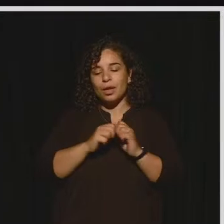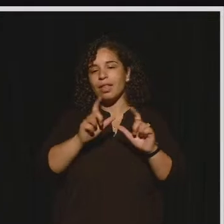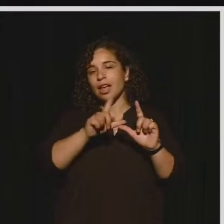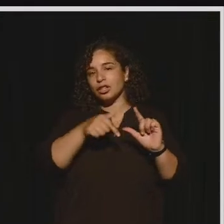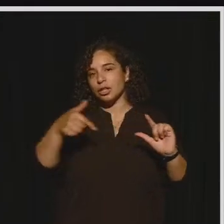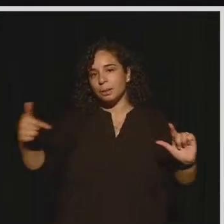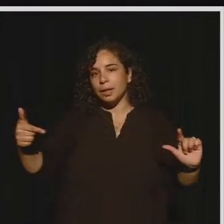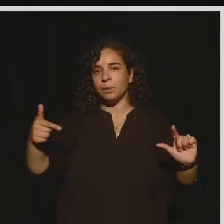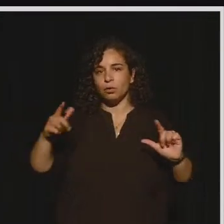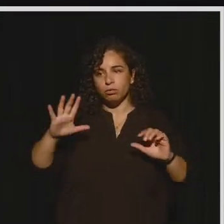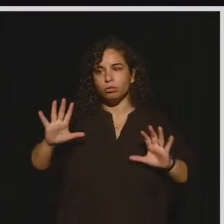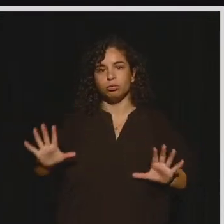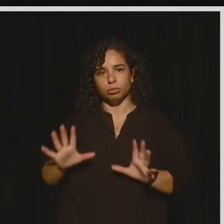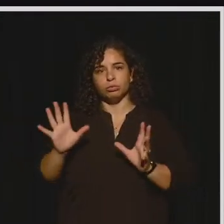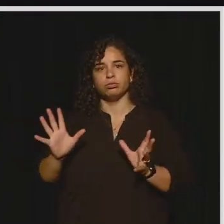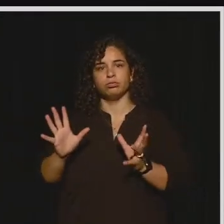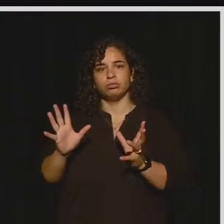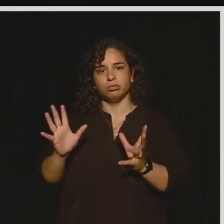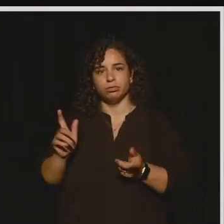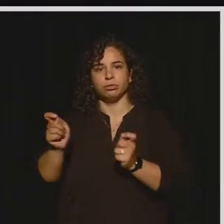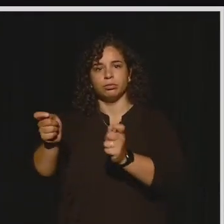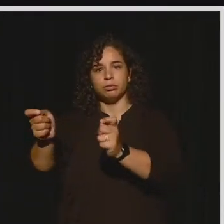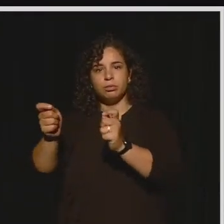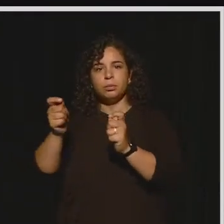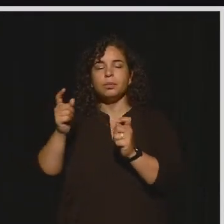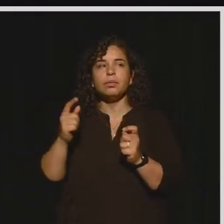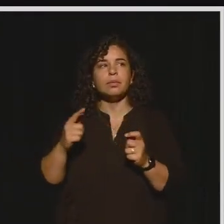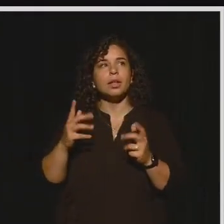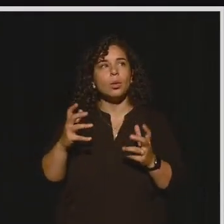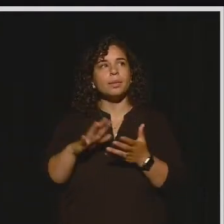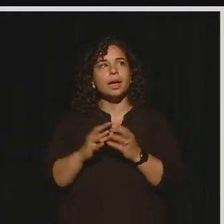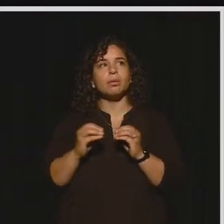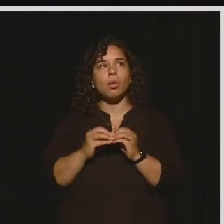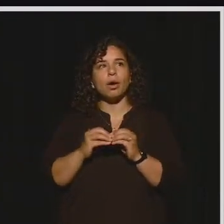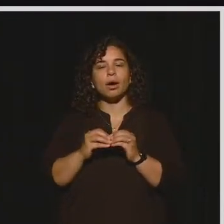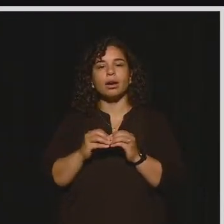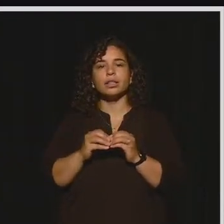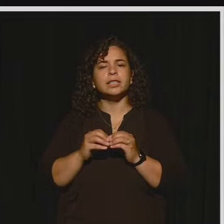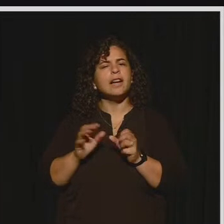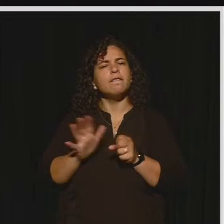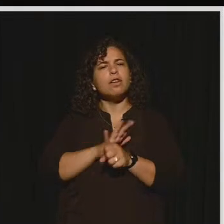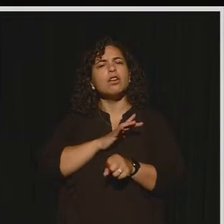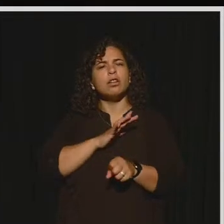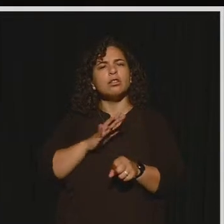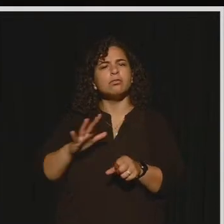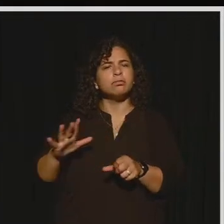movement, to be a bit more full-time in it.